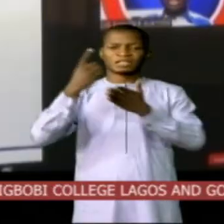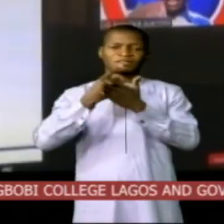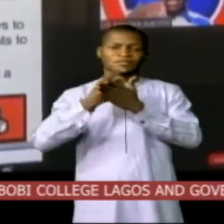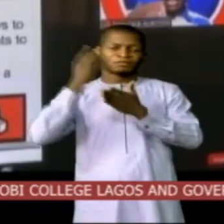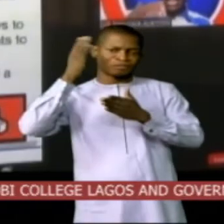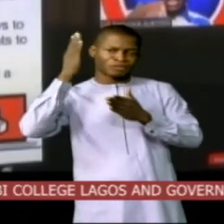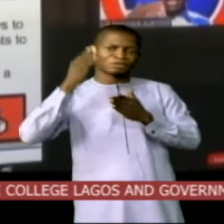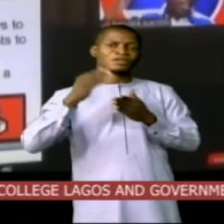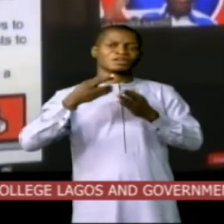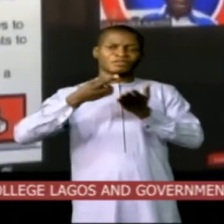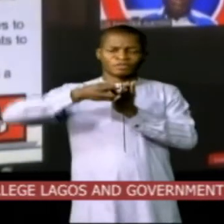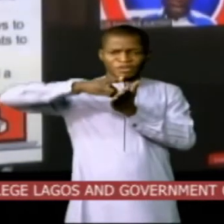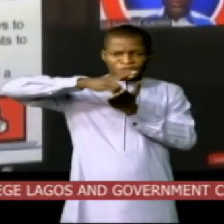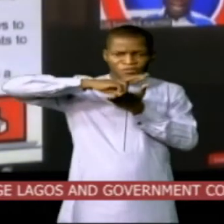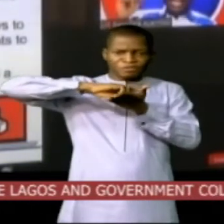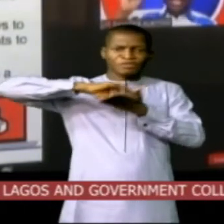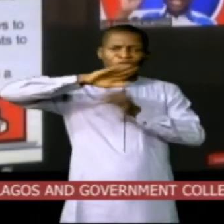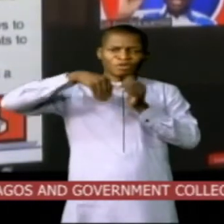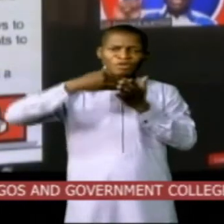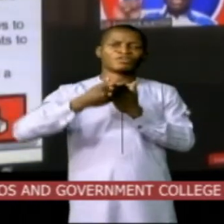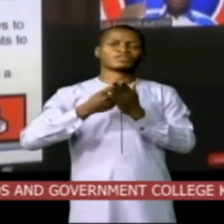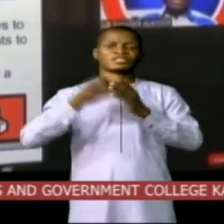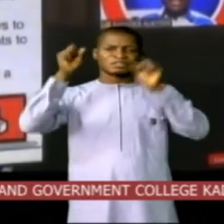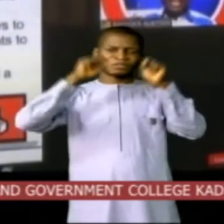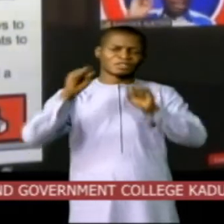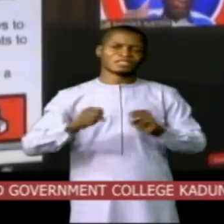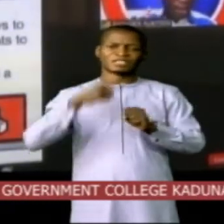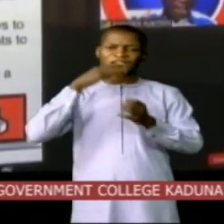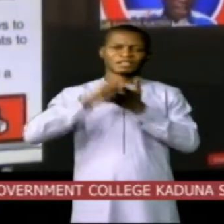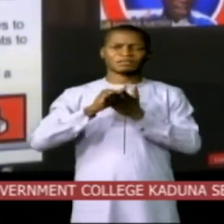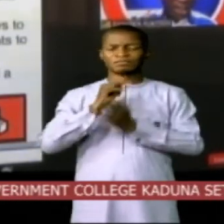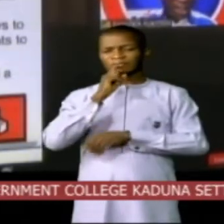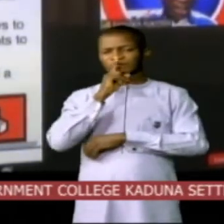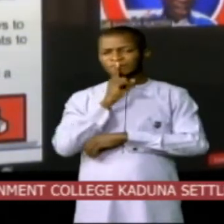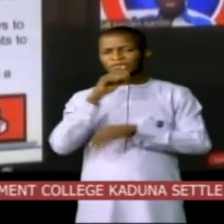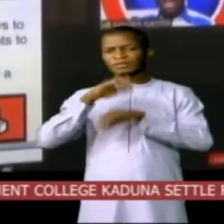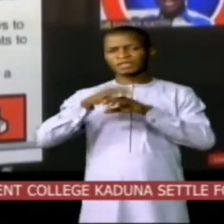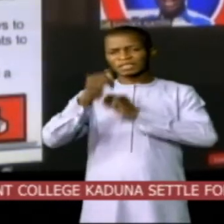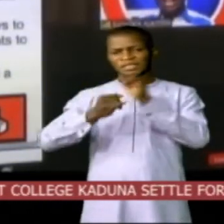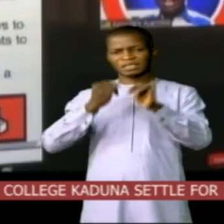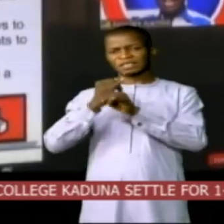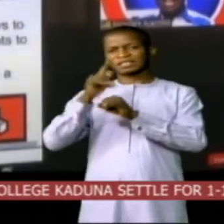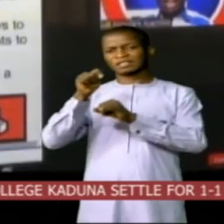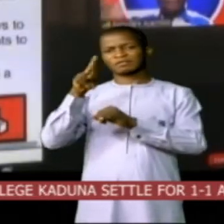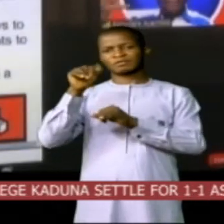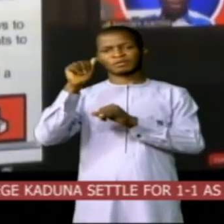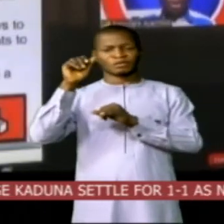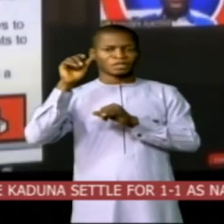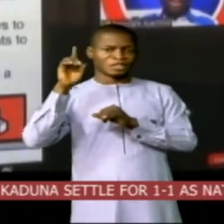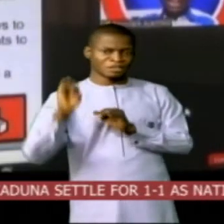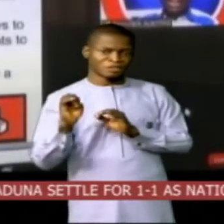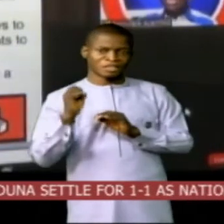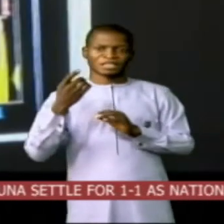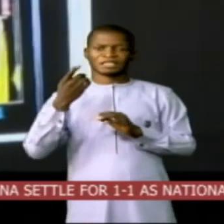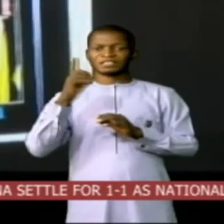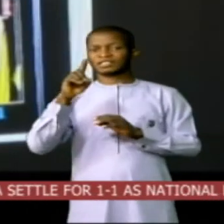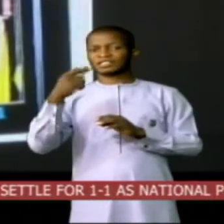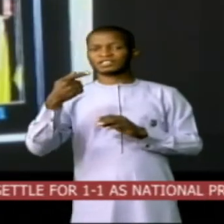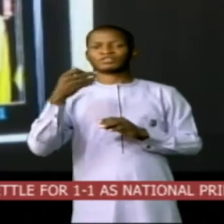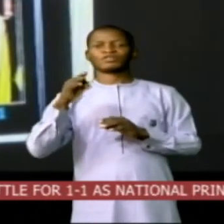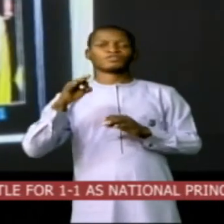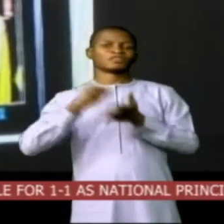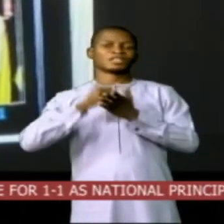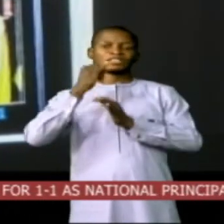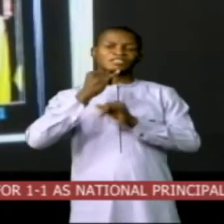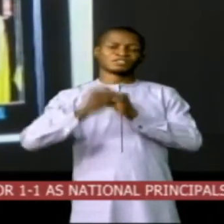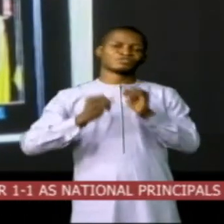national blockchain policy and strategy, said it is silent on international trade. Director General of the Institute asked the